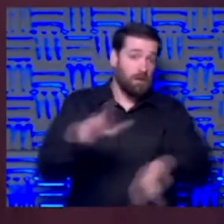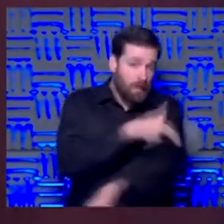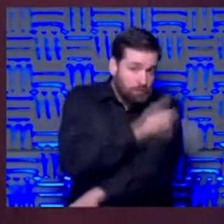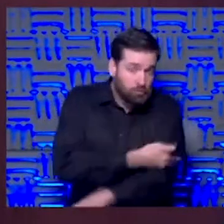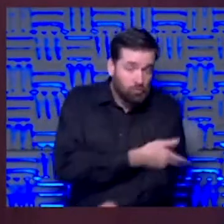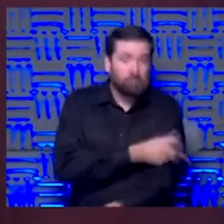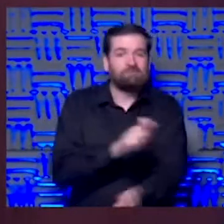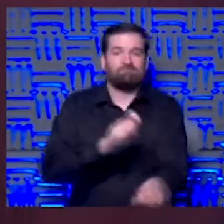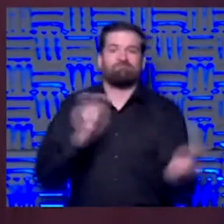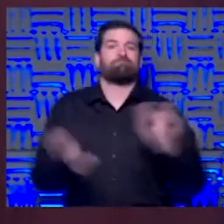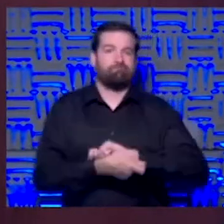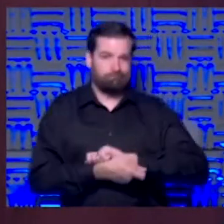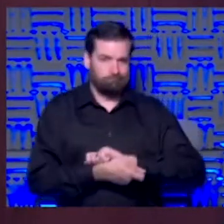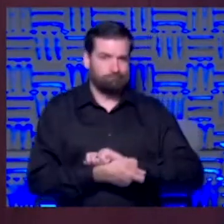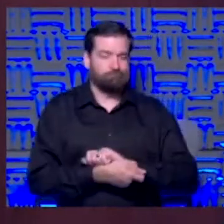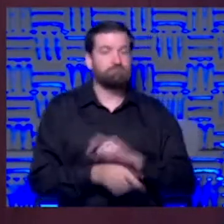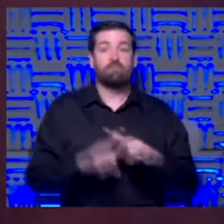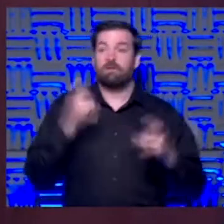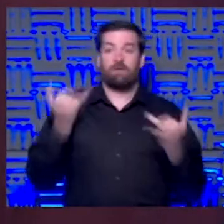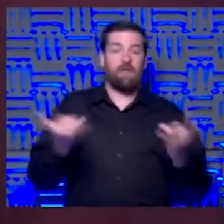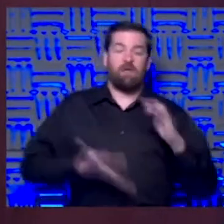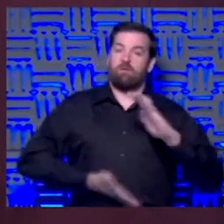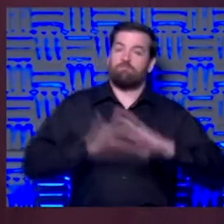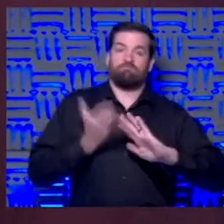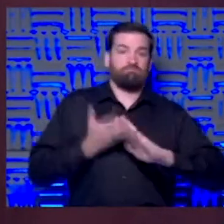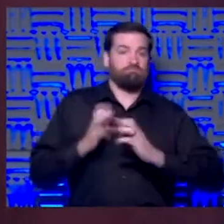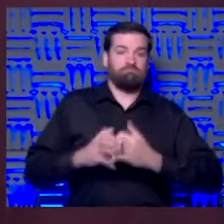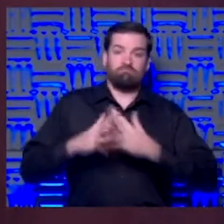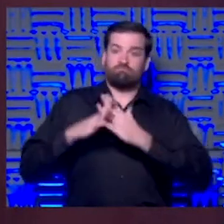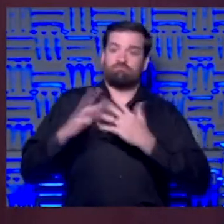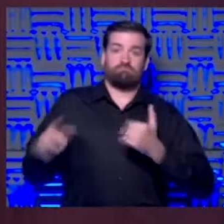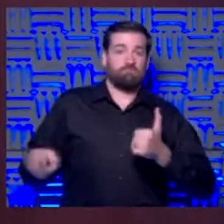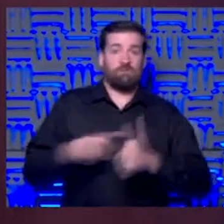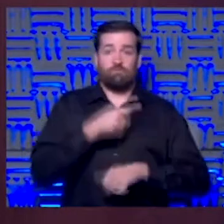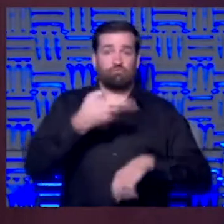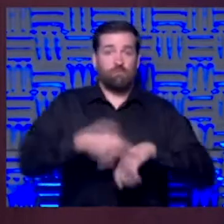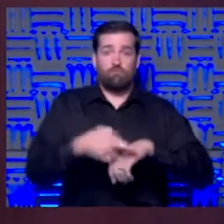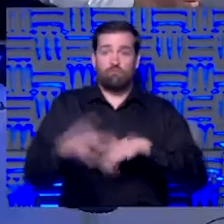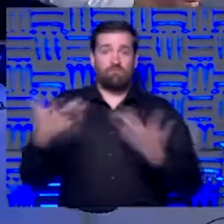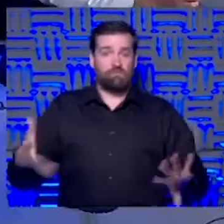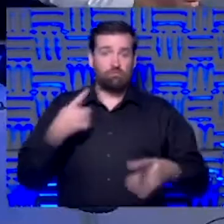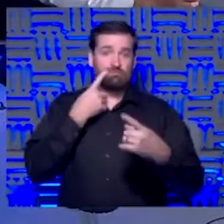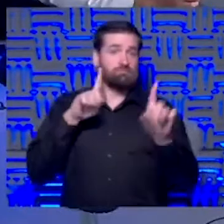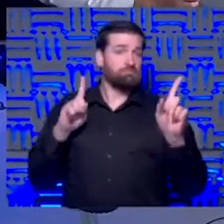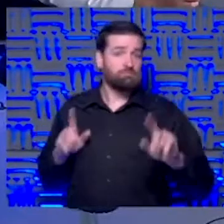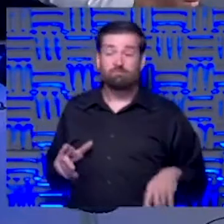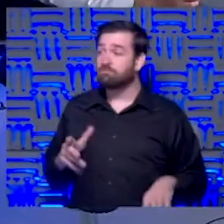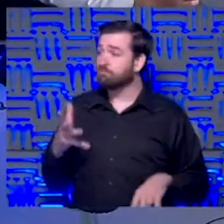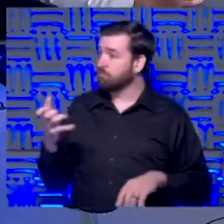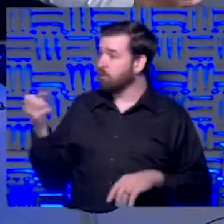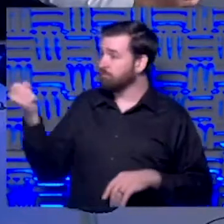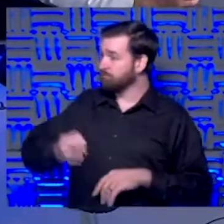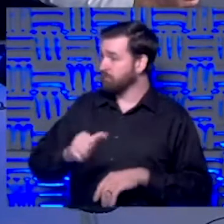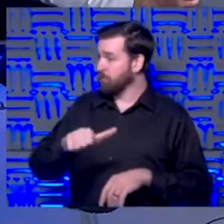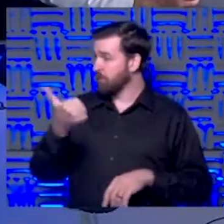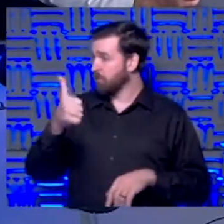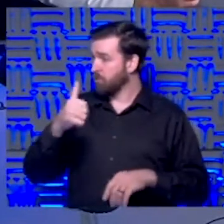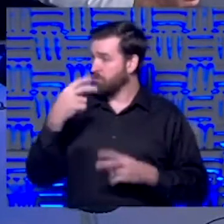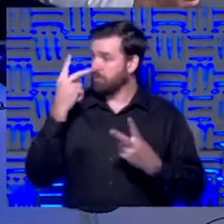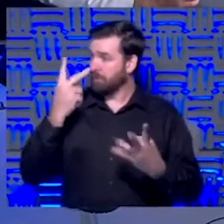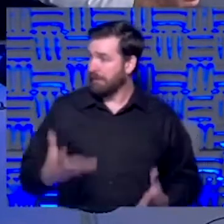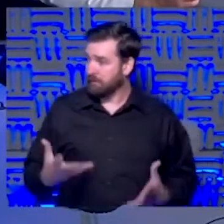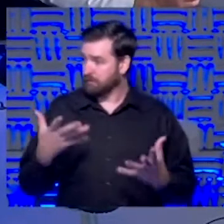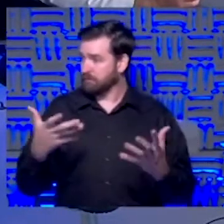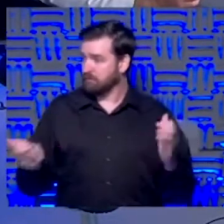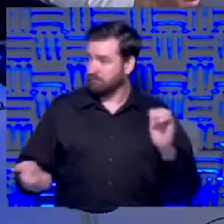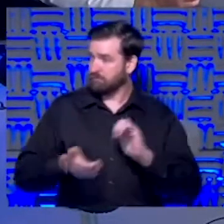bit. But yeah, we're up and running now, and we've had some of our first referrals come through. So. All right, so I want to bring in our other guest that you work